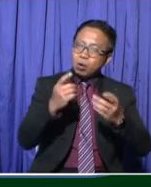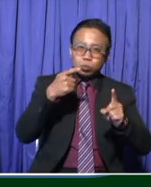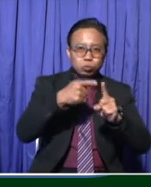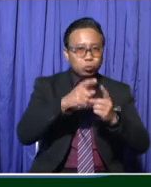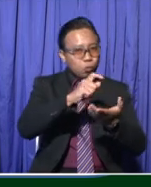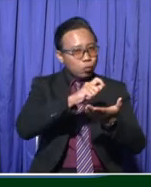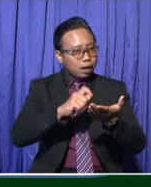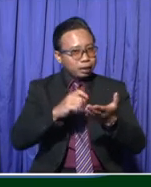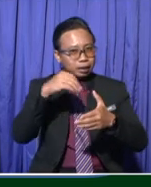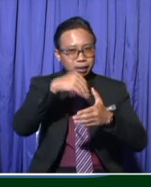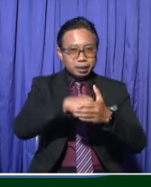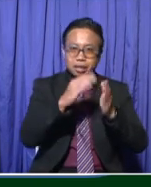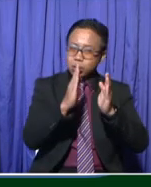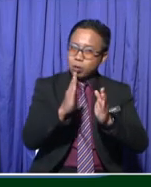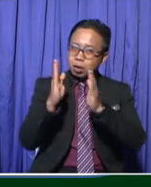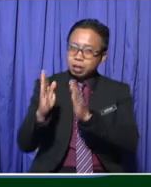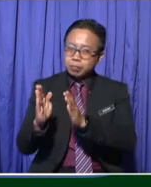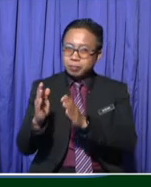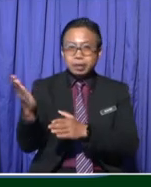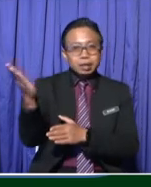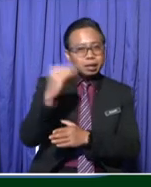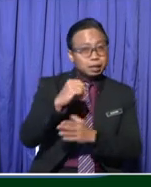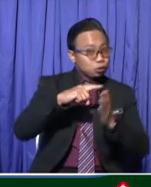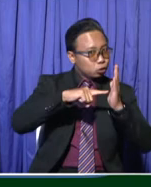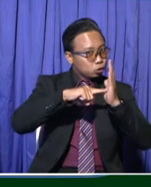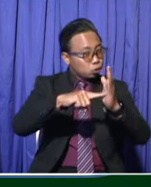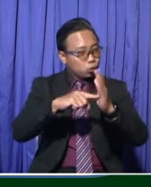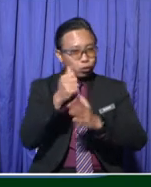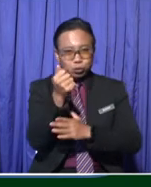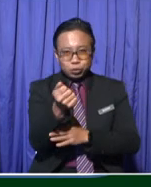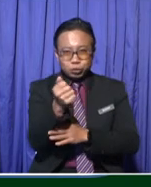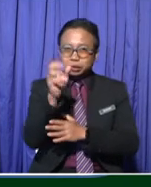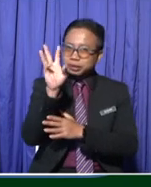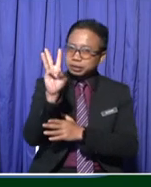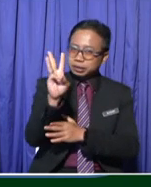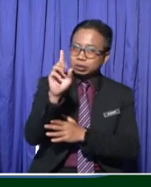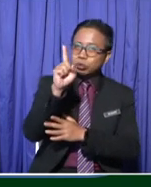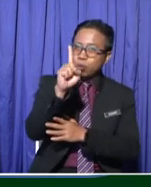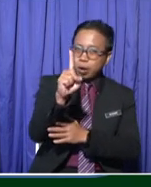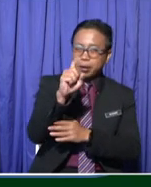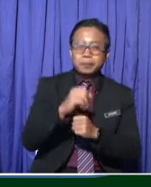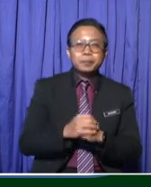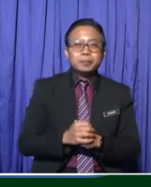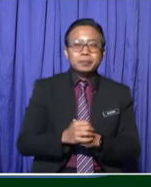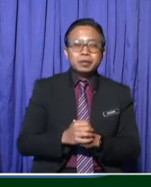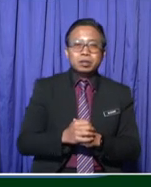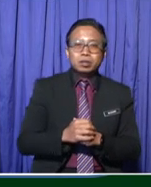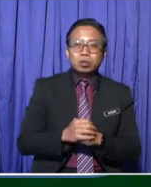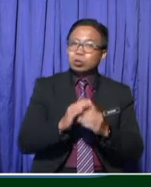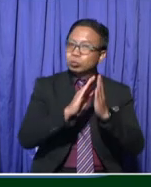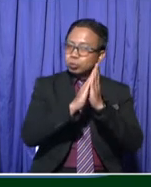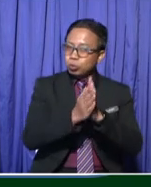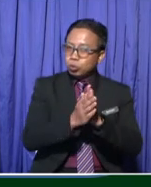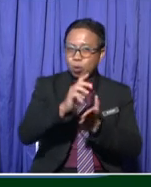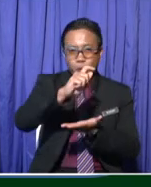in the column? Let me show you. 6 is ones. So,